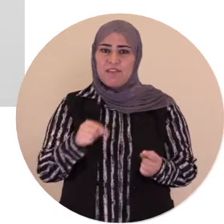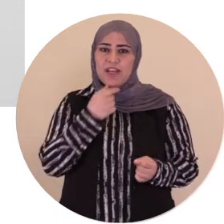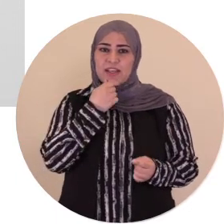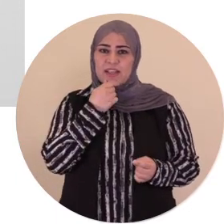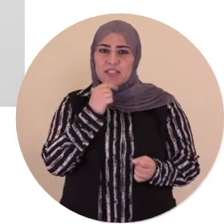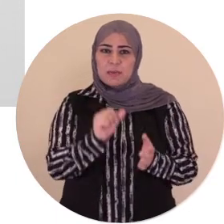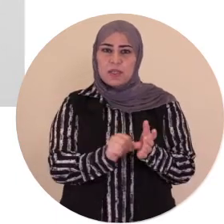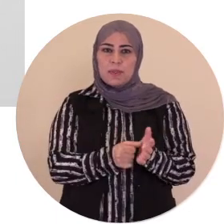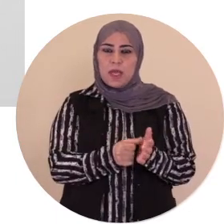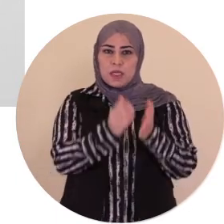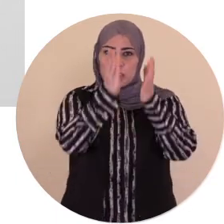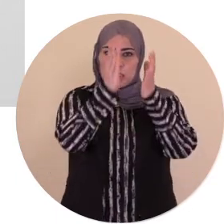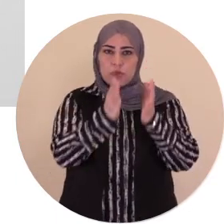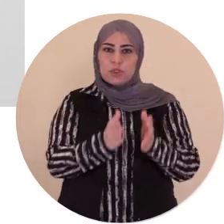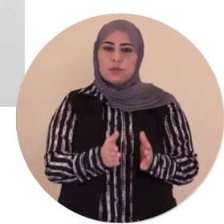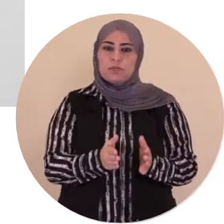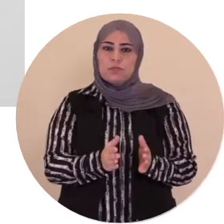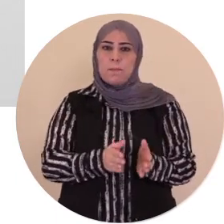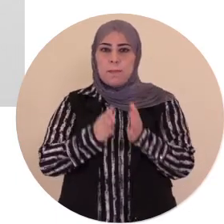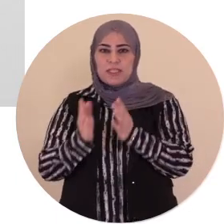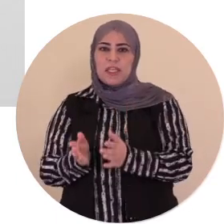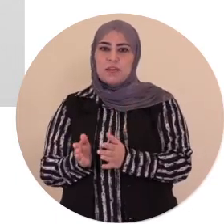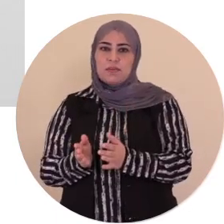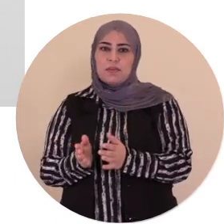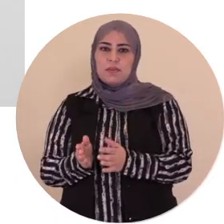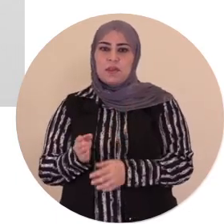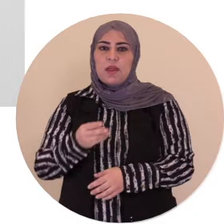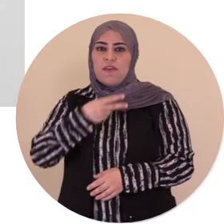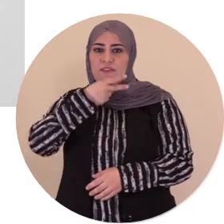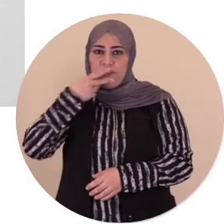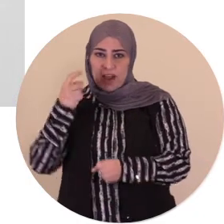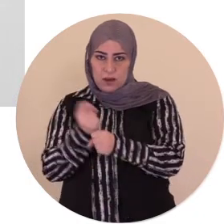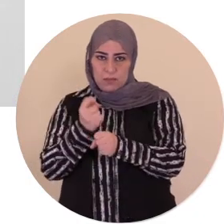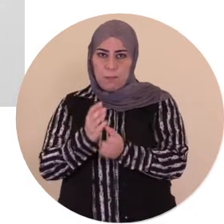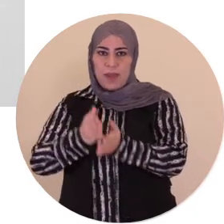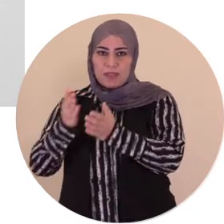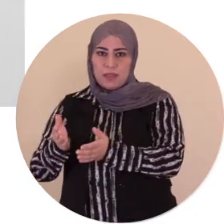different order. We're trying to emphasize again the action of the